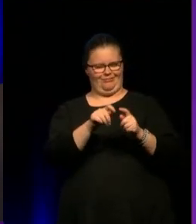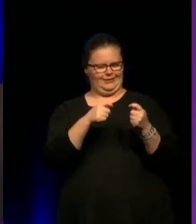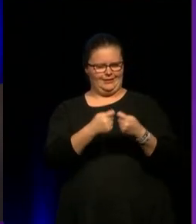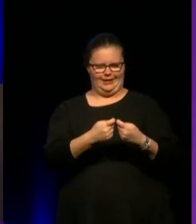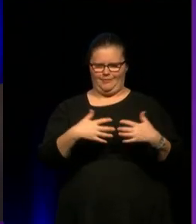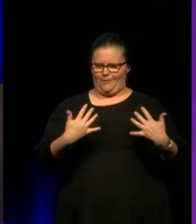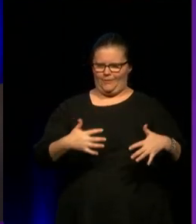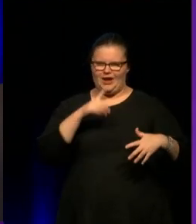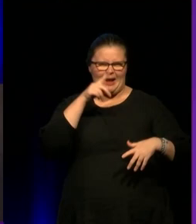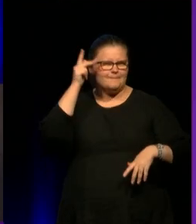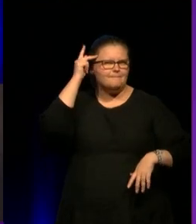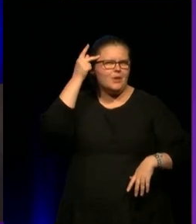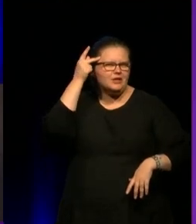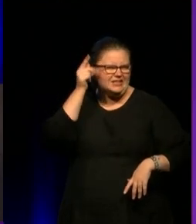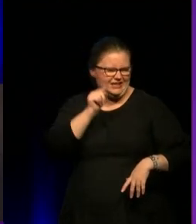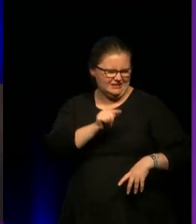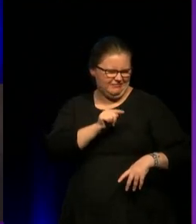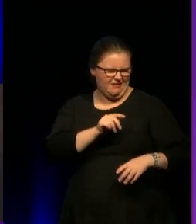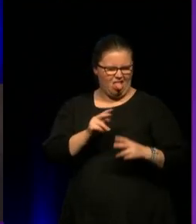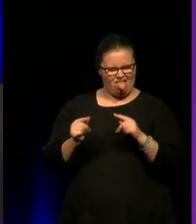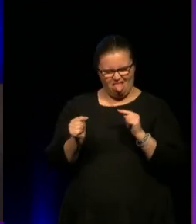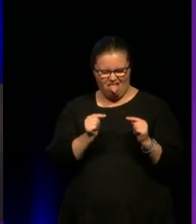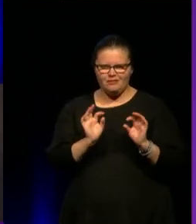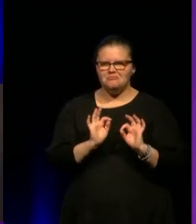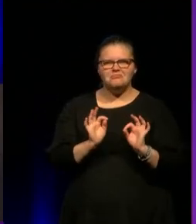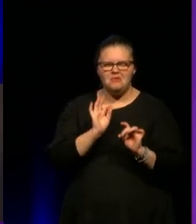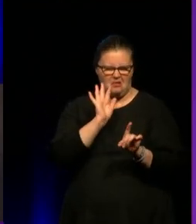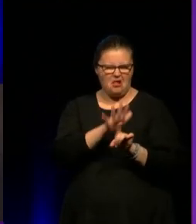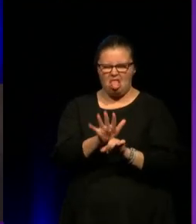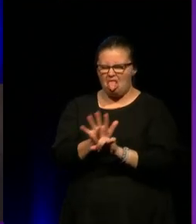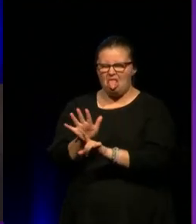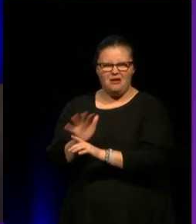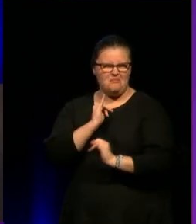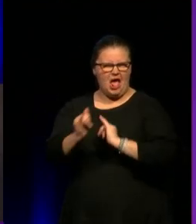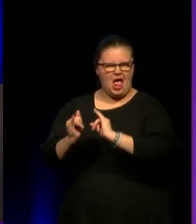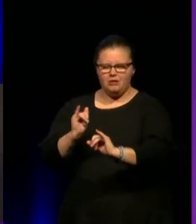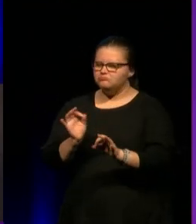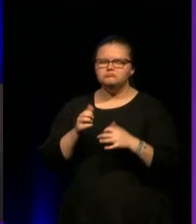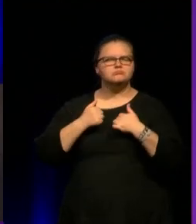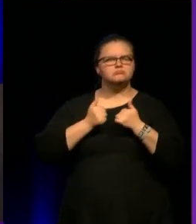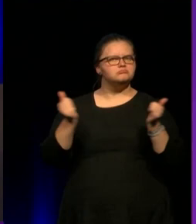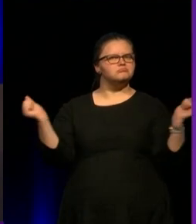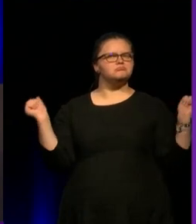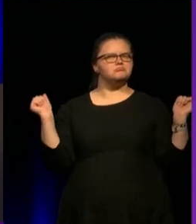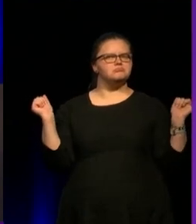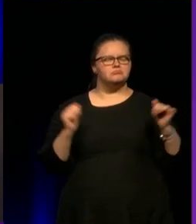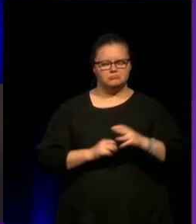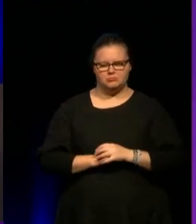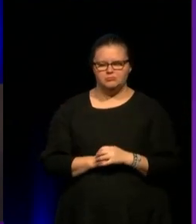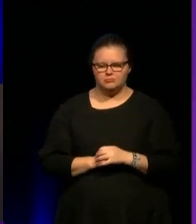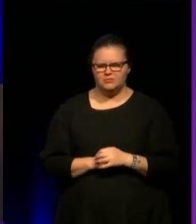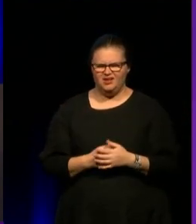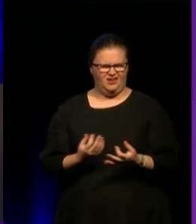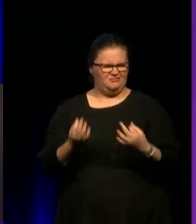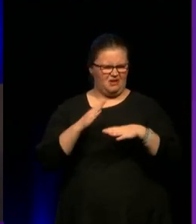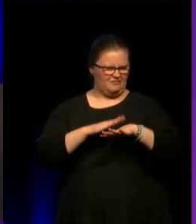with playing politics in your culture, can you? There's no blame mentality, you're just very open. Yeah, we kind of don't have time for